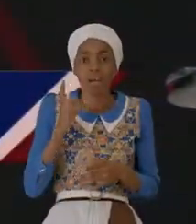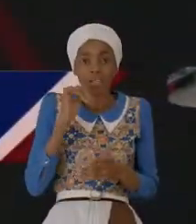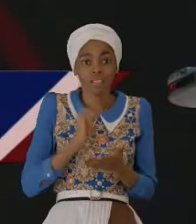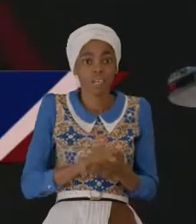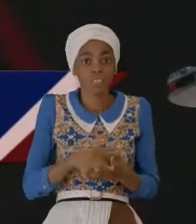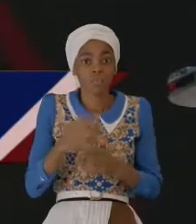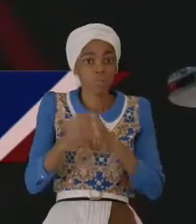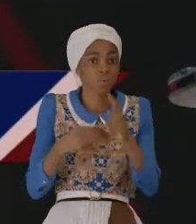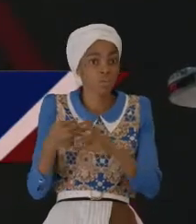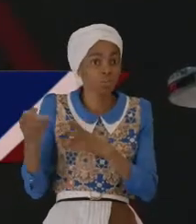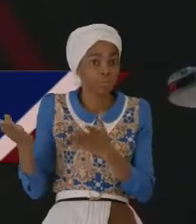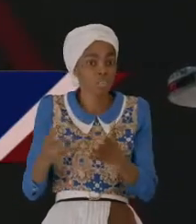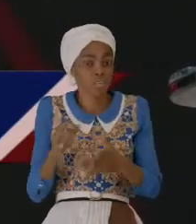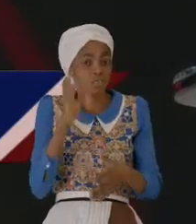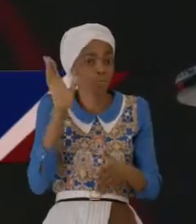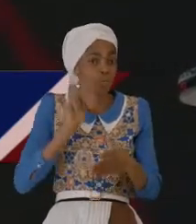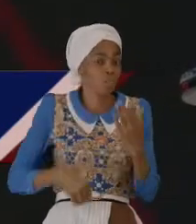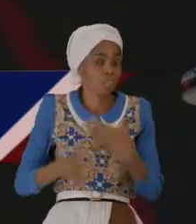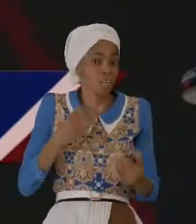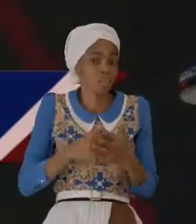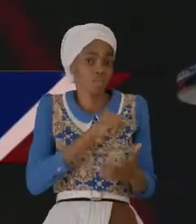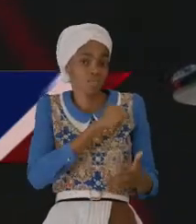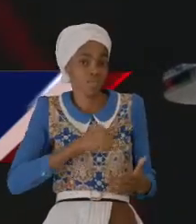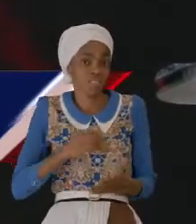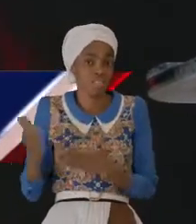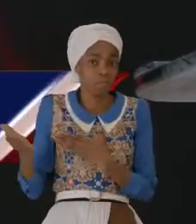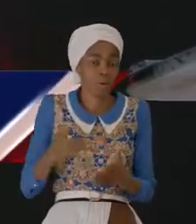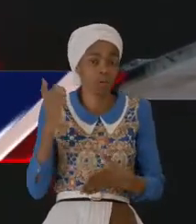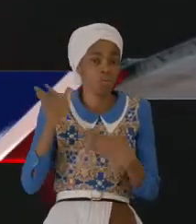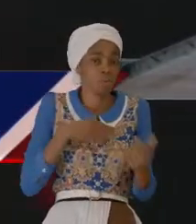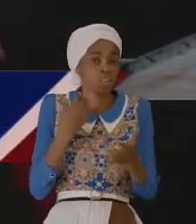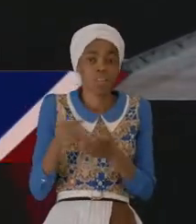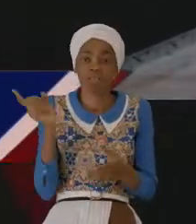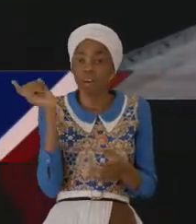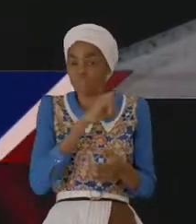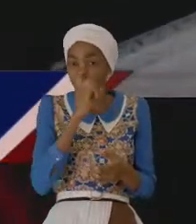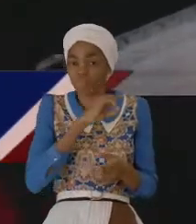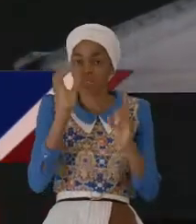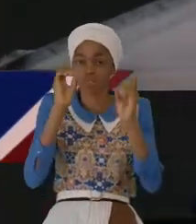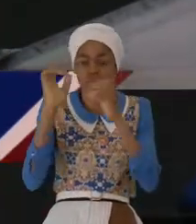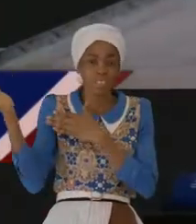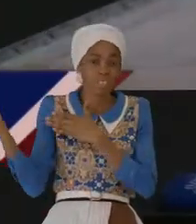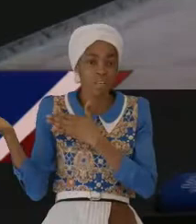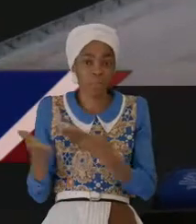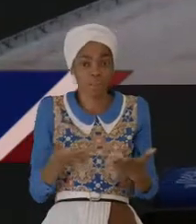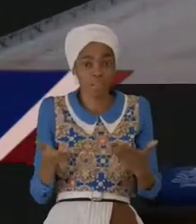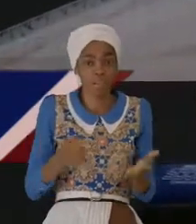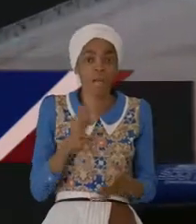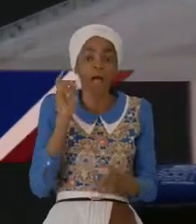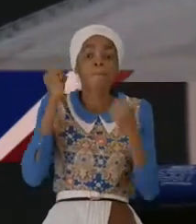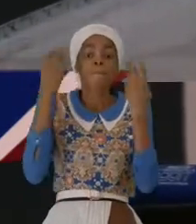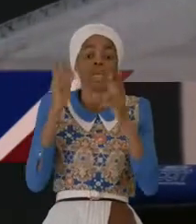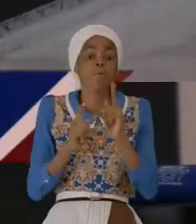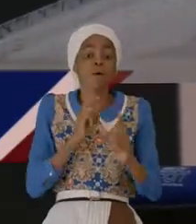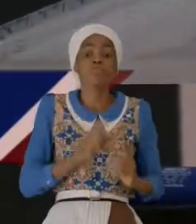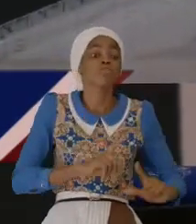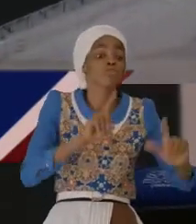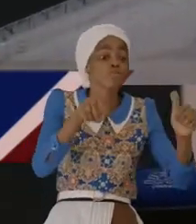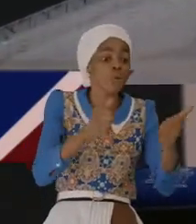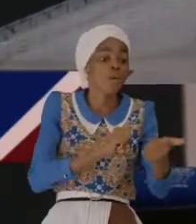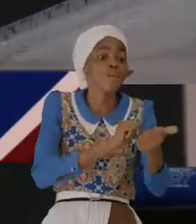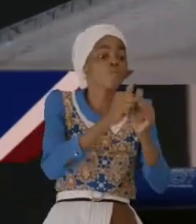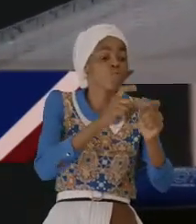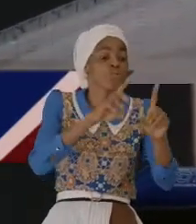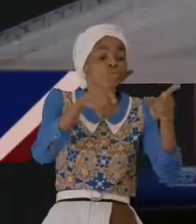they bring in what erroneous way they bring in what Falls Doctrine they bring in and how many people are rushing rushing there